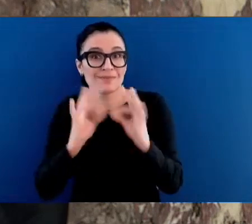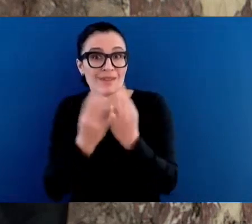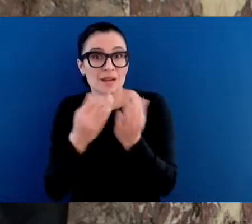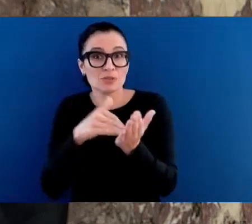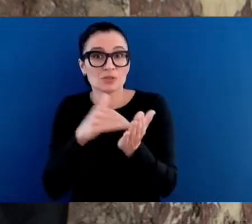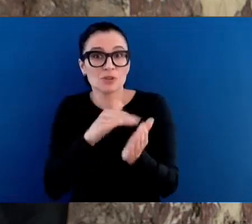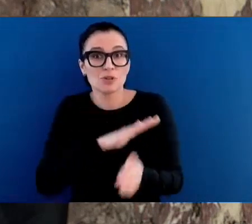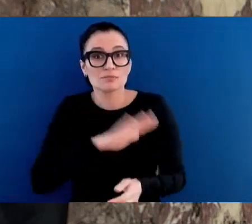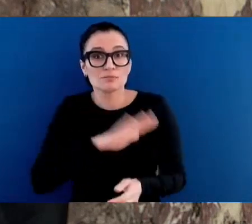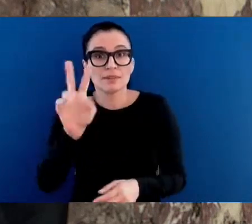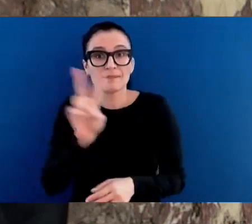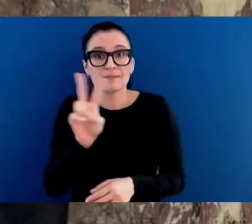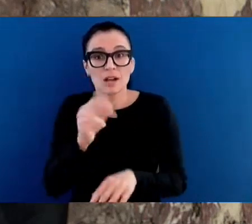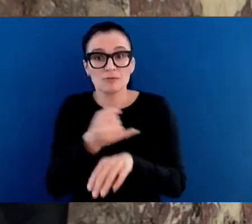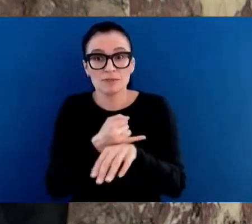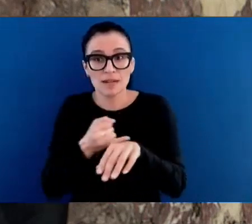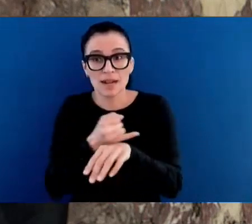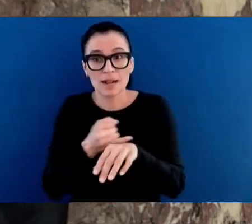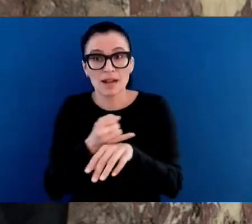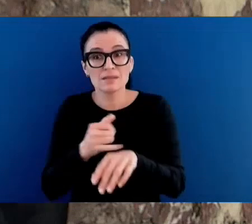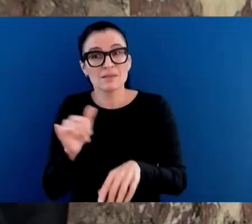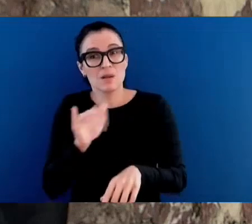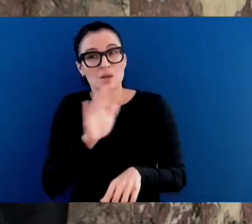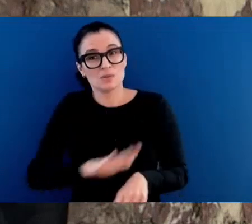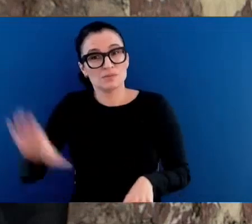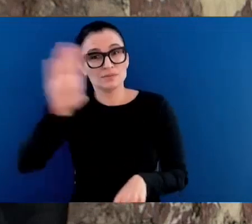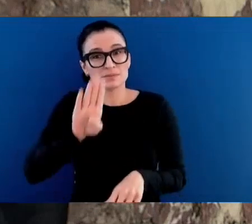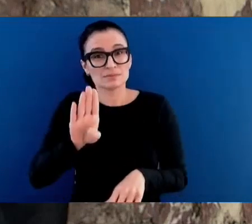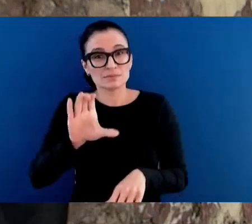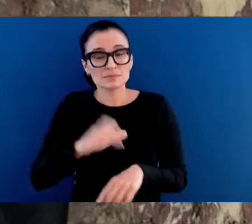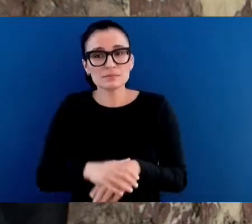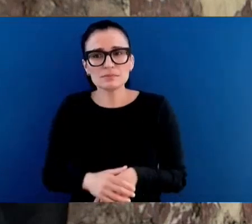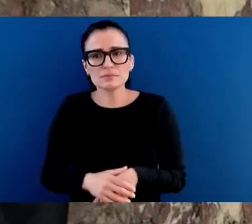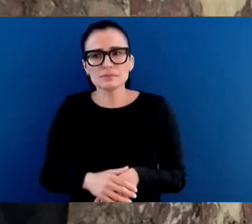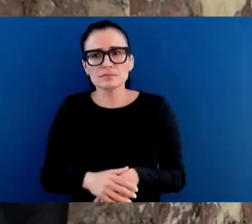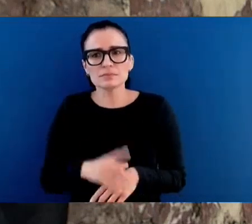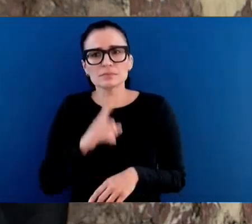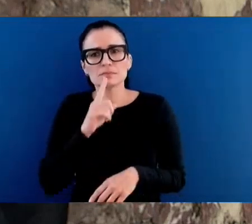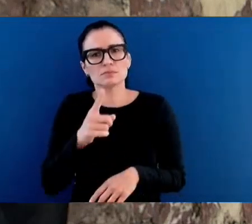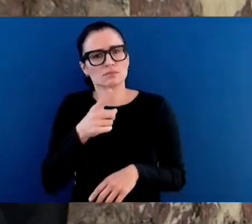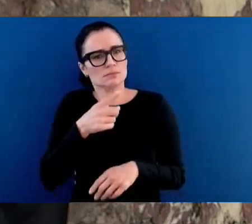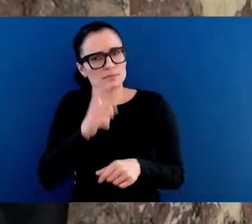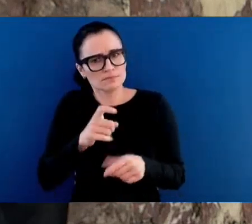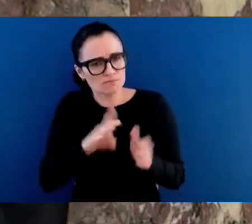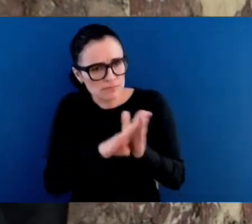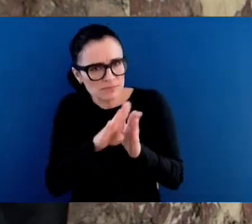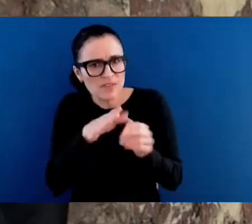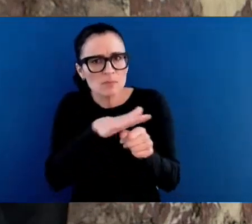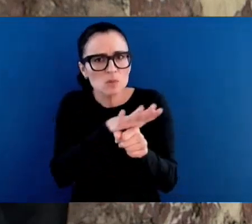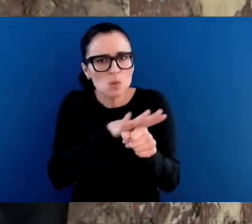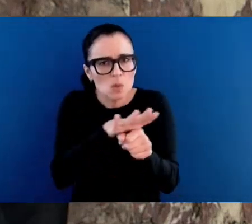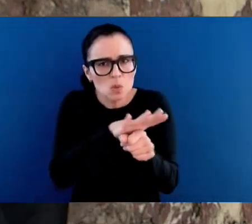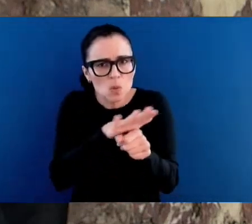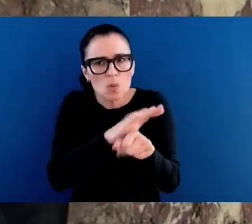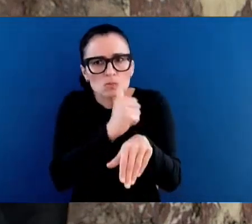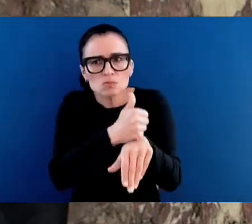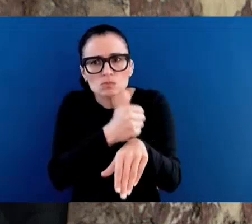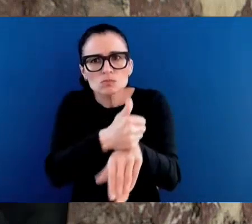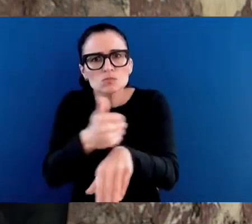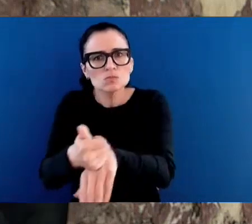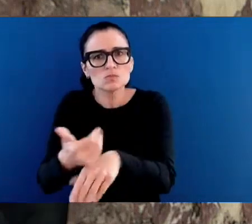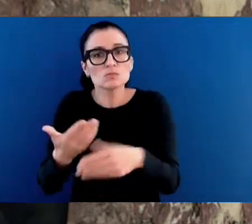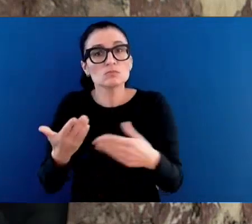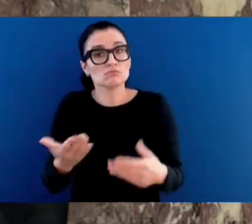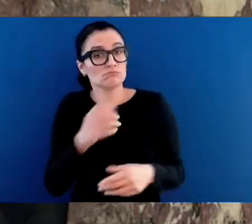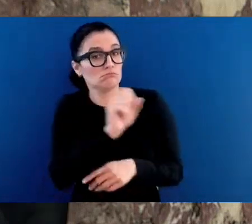developed locally. They're developed locally. They're funded by the province, permanent funding, which has never happened before. The primary care